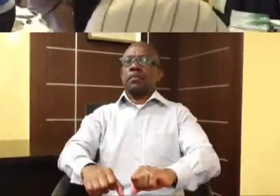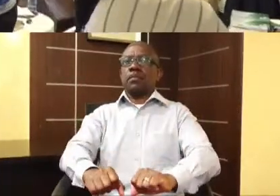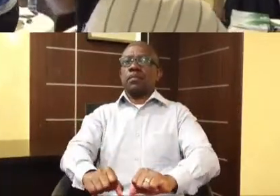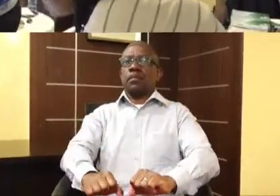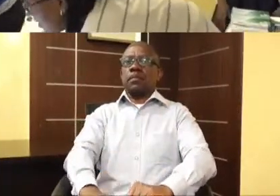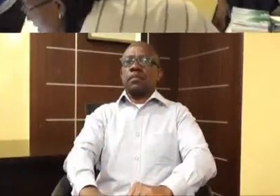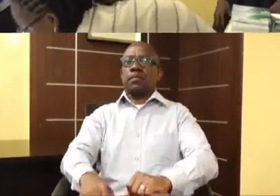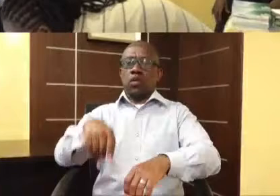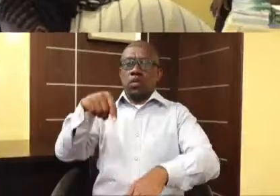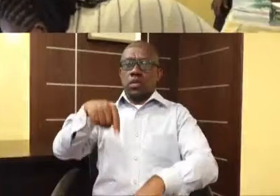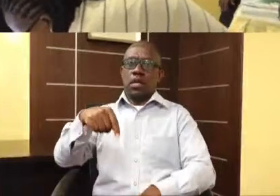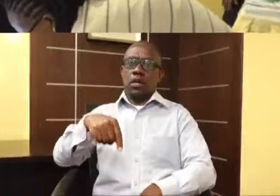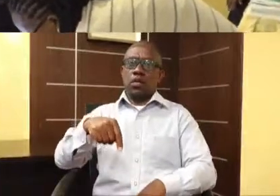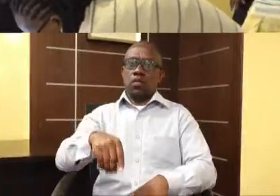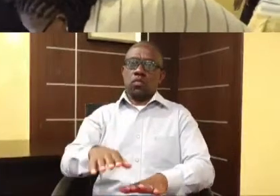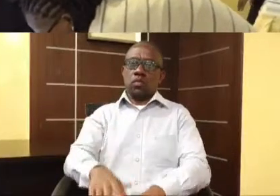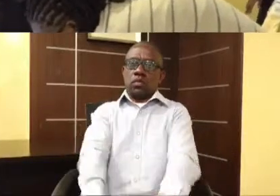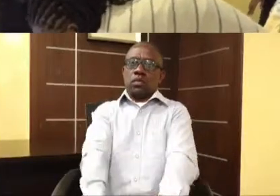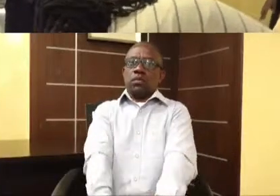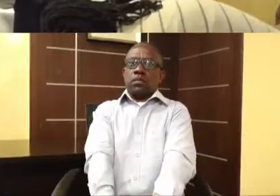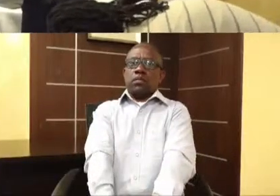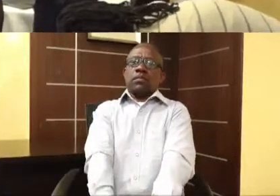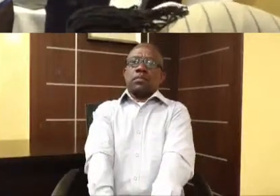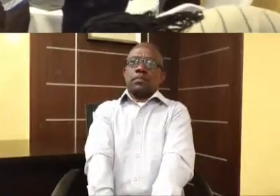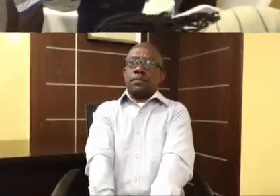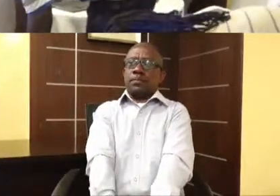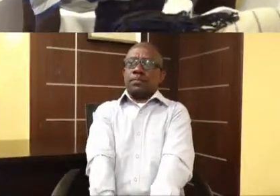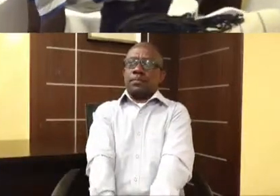floor. We are touching it.